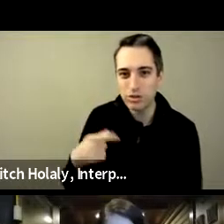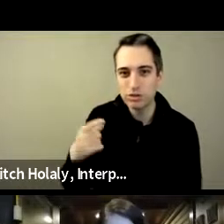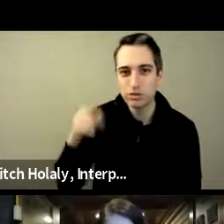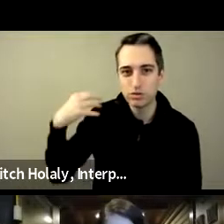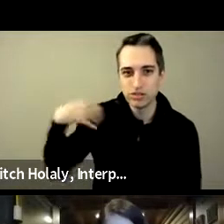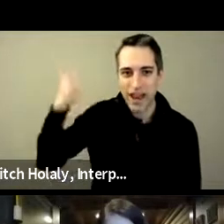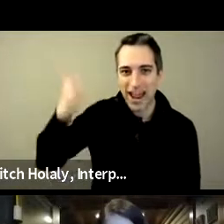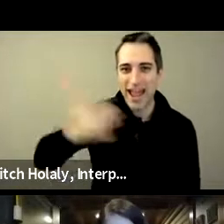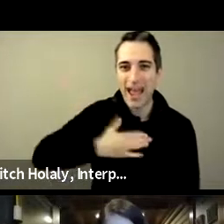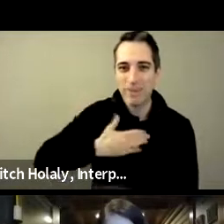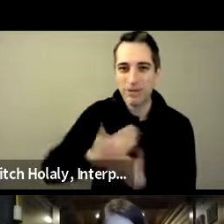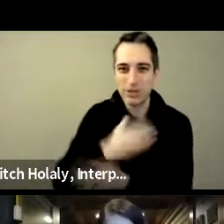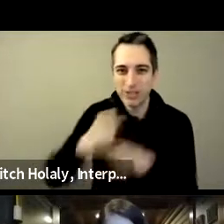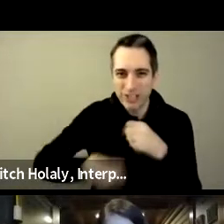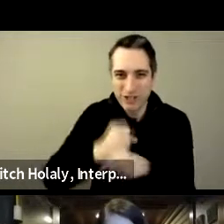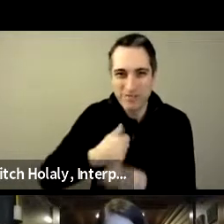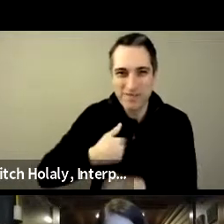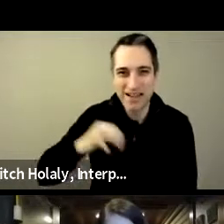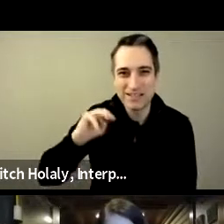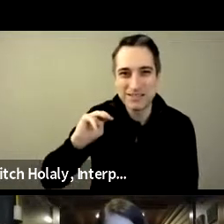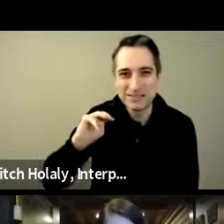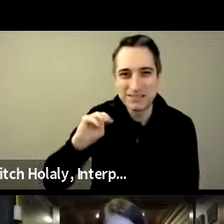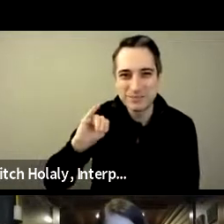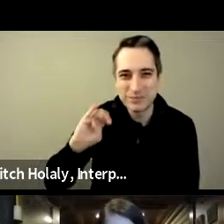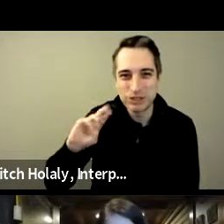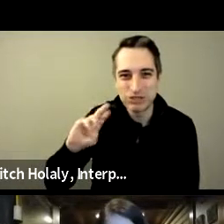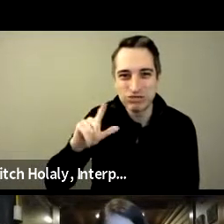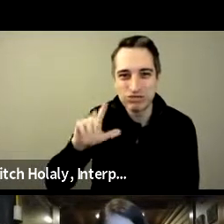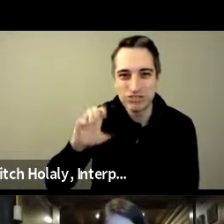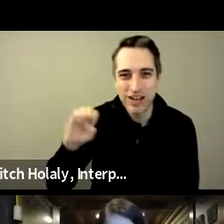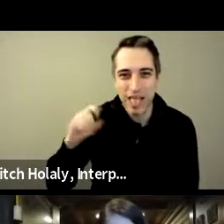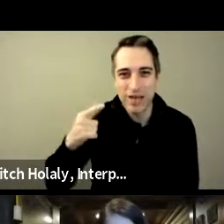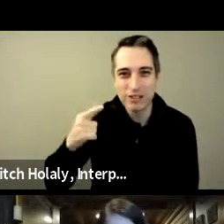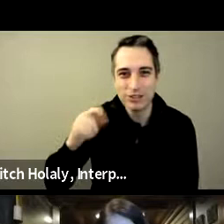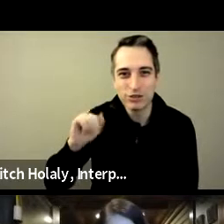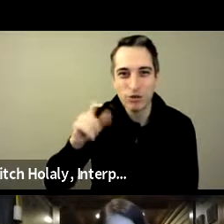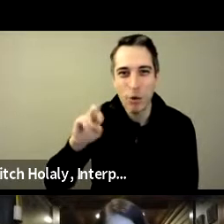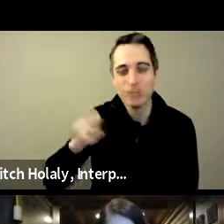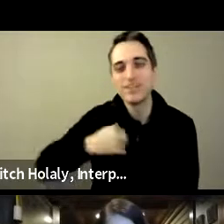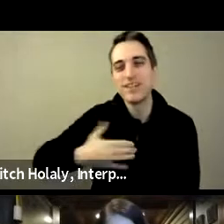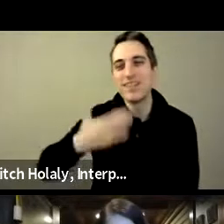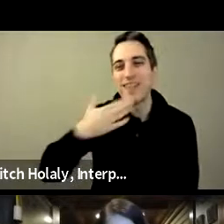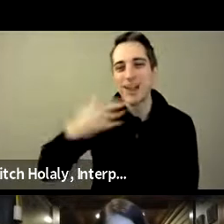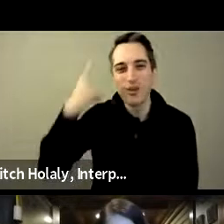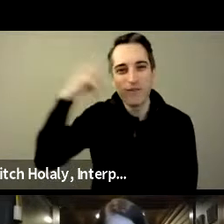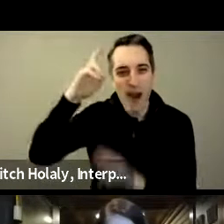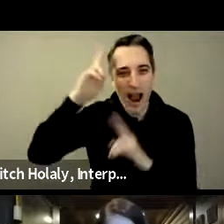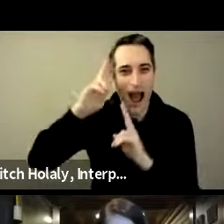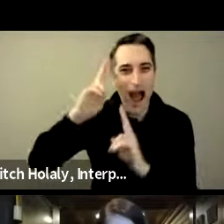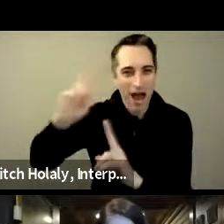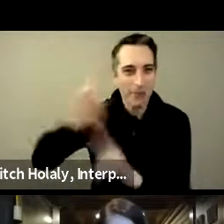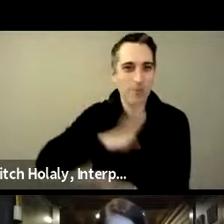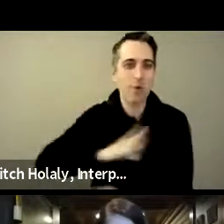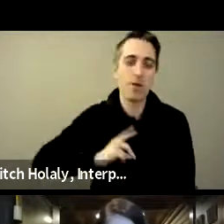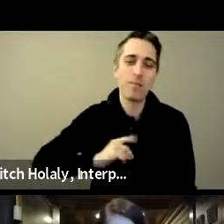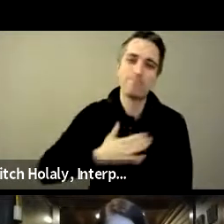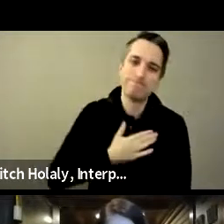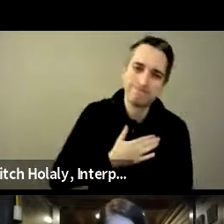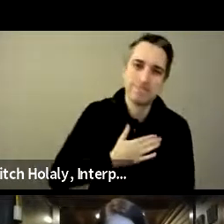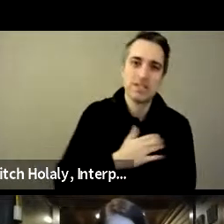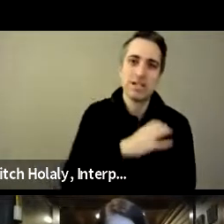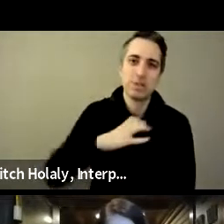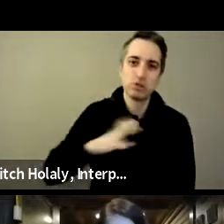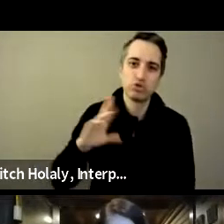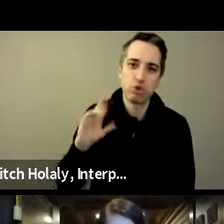Happy New Year. My name is Michelle George, and thank you for this honorable board. my condolences to Commissioner Roberson.